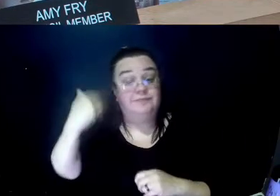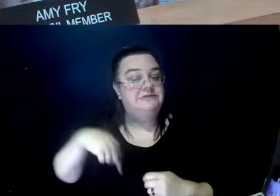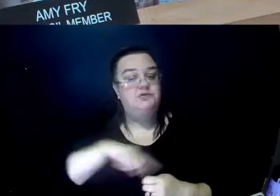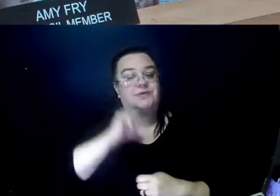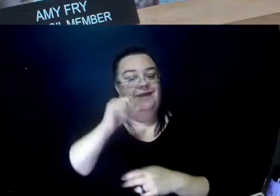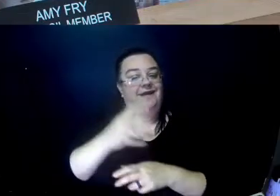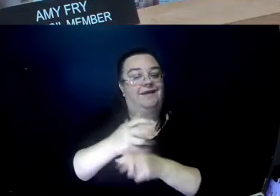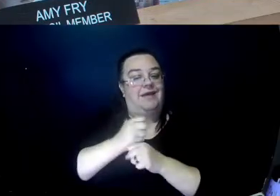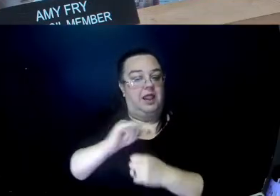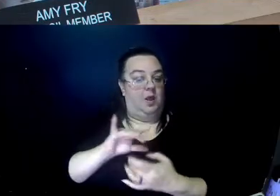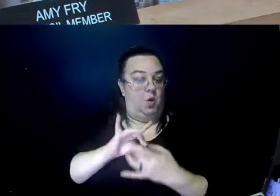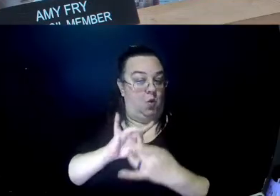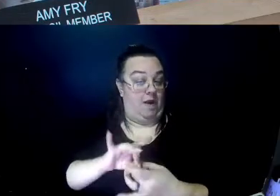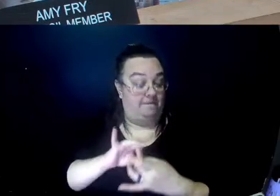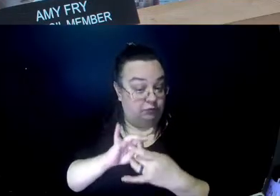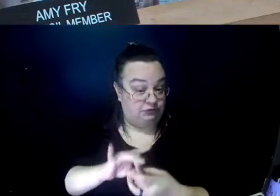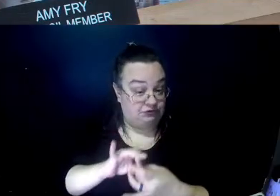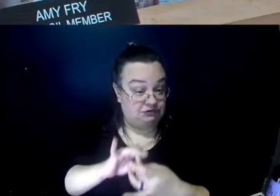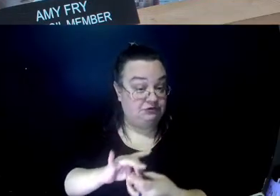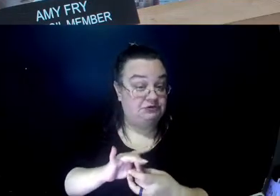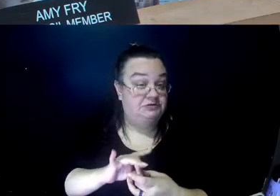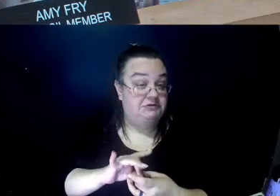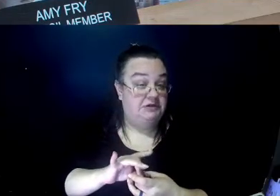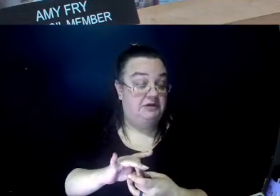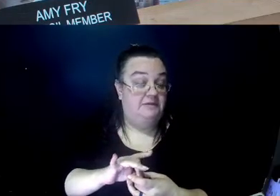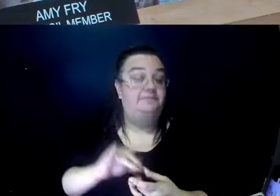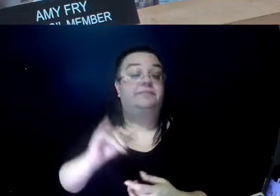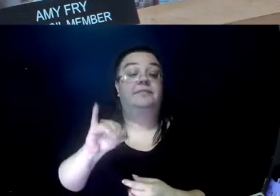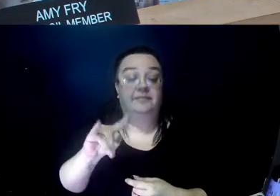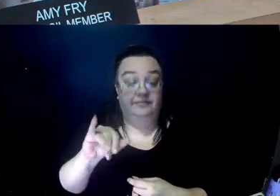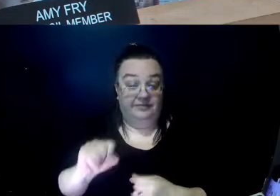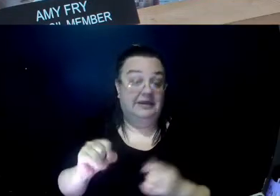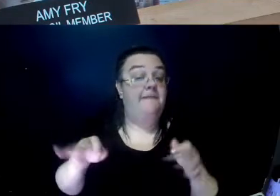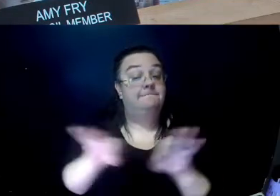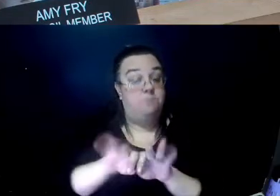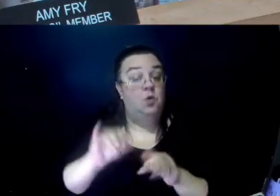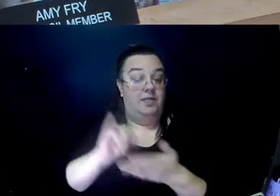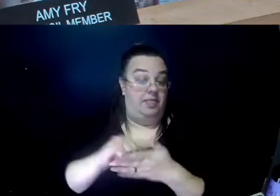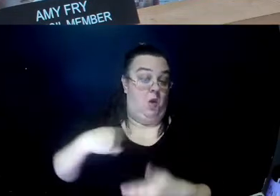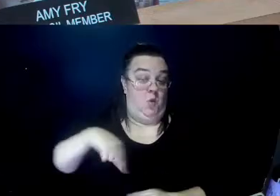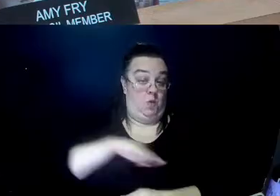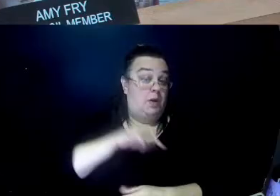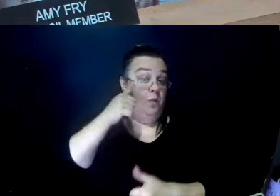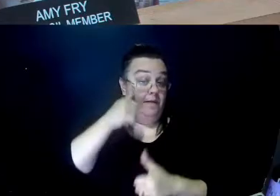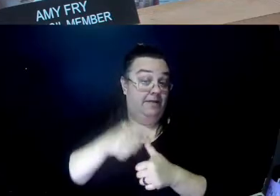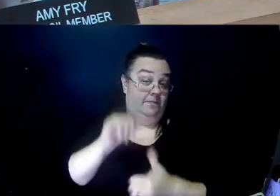the cooperation. It is important that we remember that,